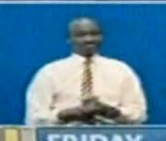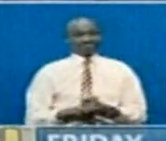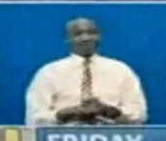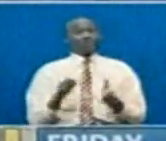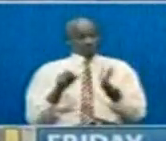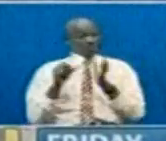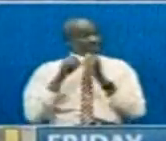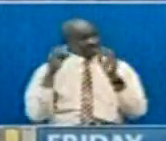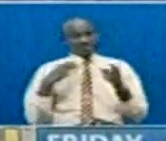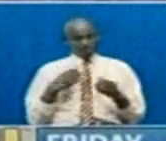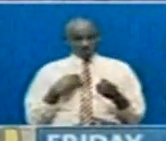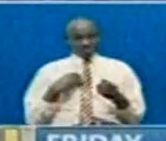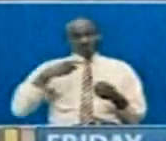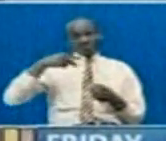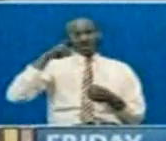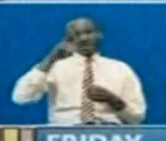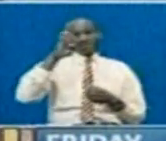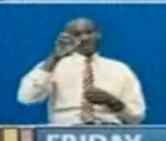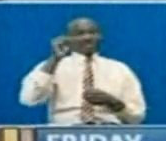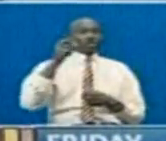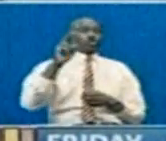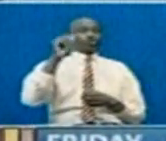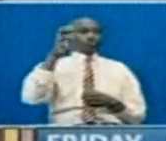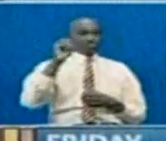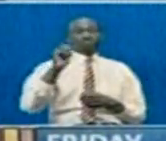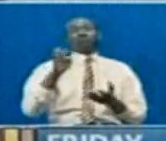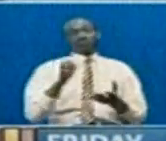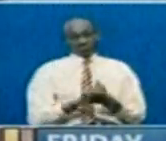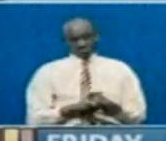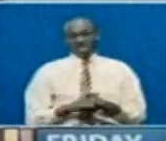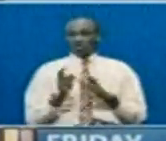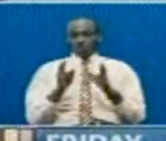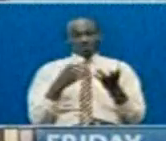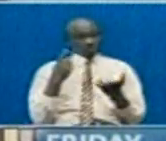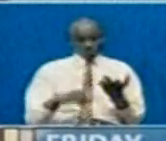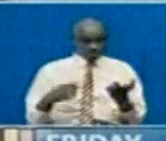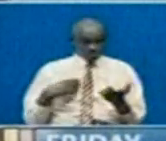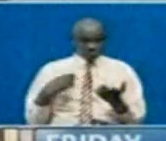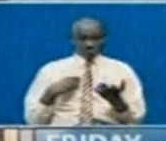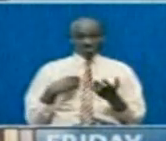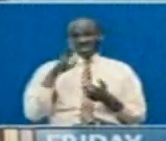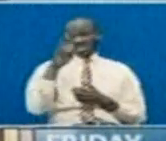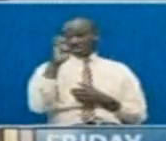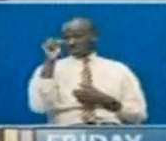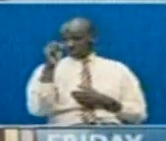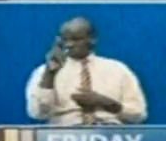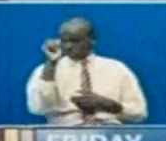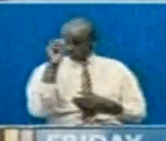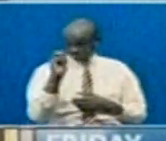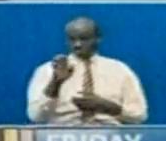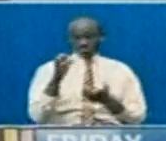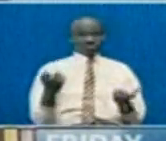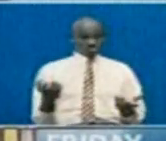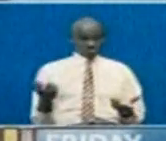We say presume, presume, to presume. Just like we talk of to resume, that is the verb.